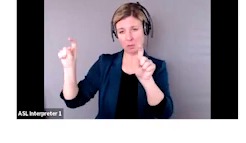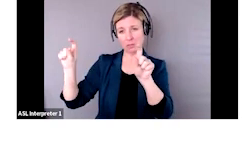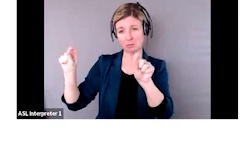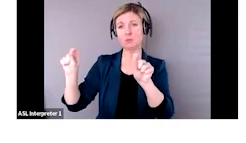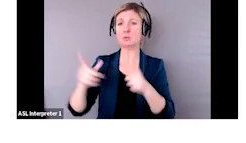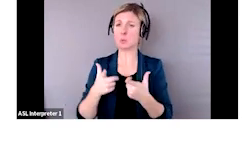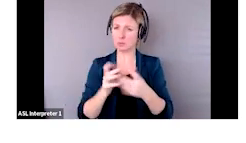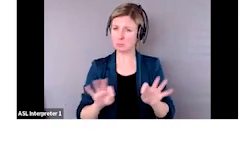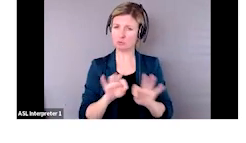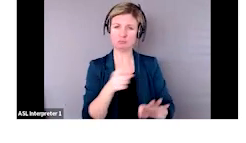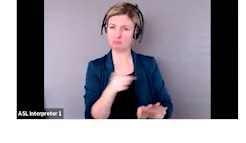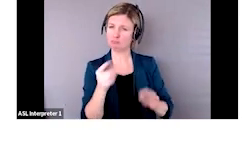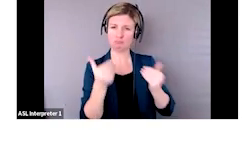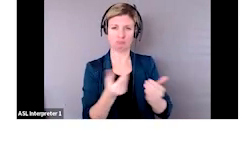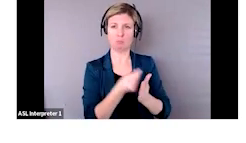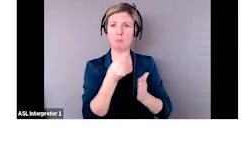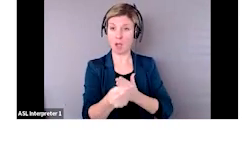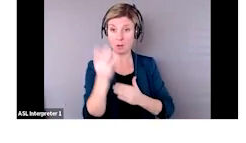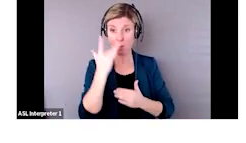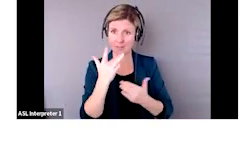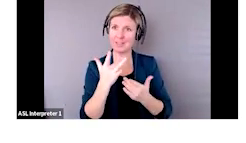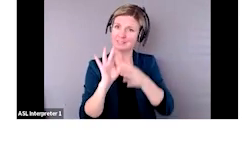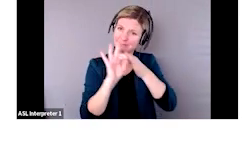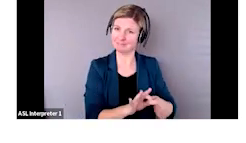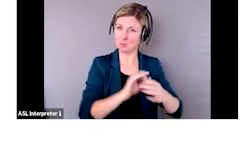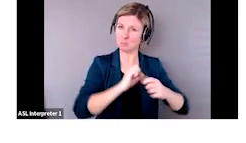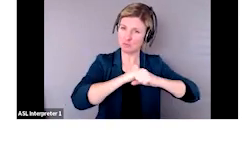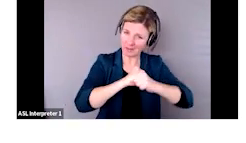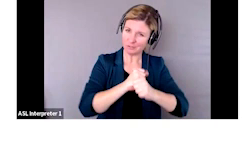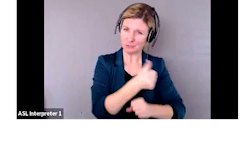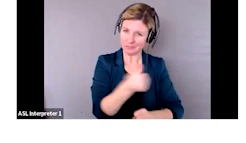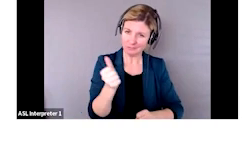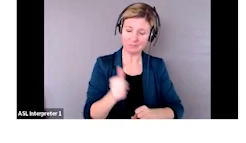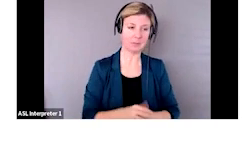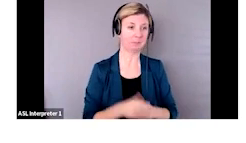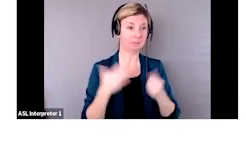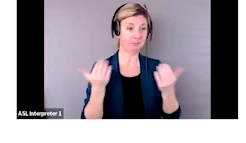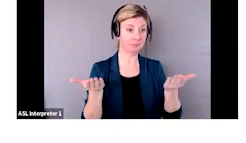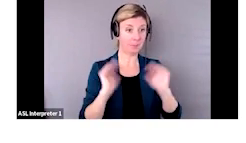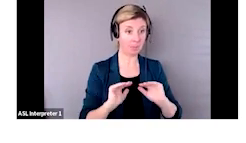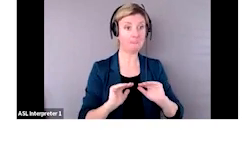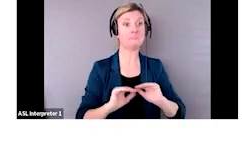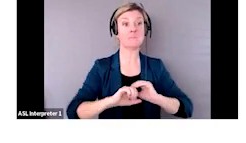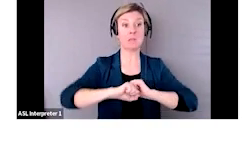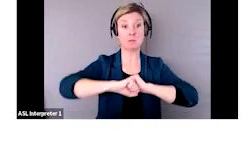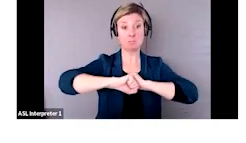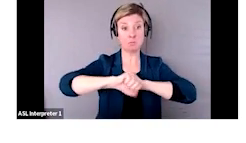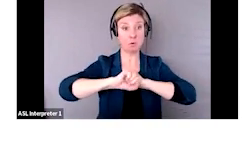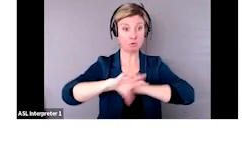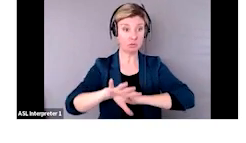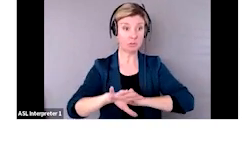And then the marketing and promotion of your product, both on and off platform, is really important.